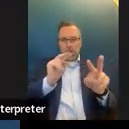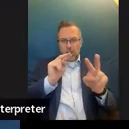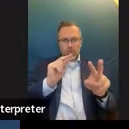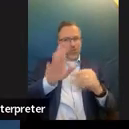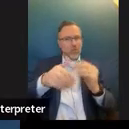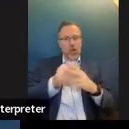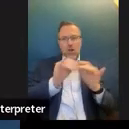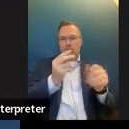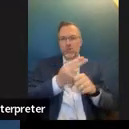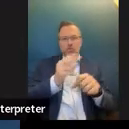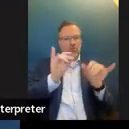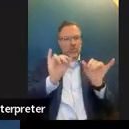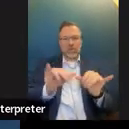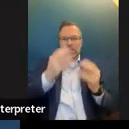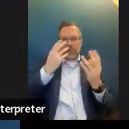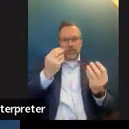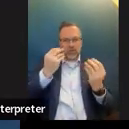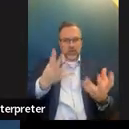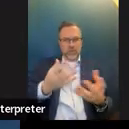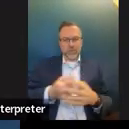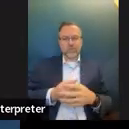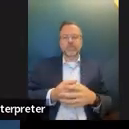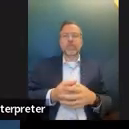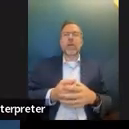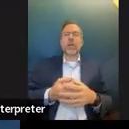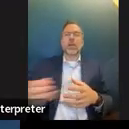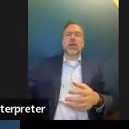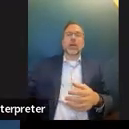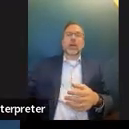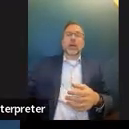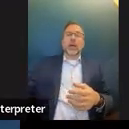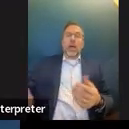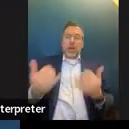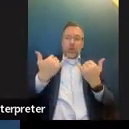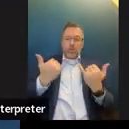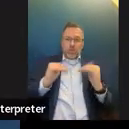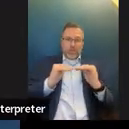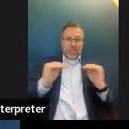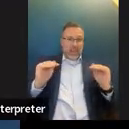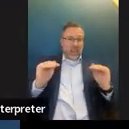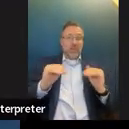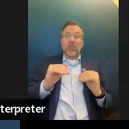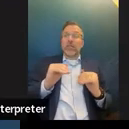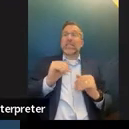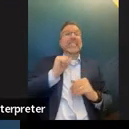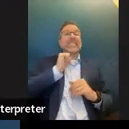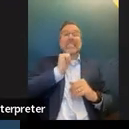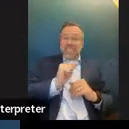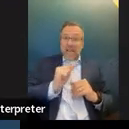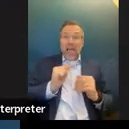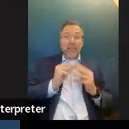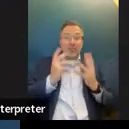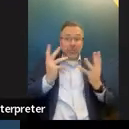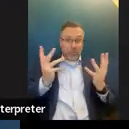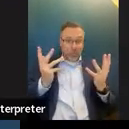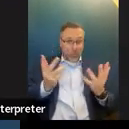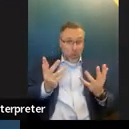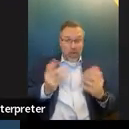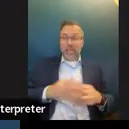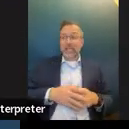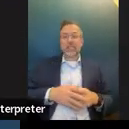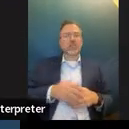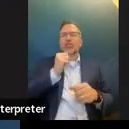So let's talk about what present level is not. It's not subjective. You don't want to use words